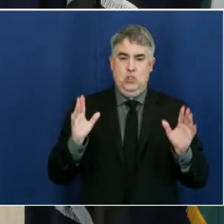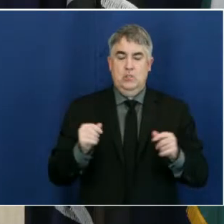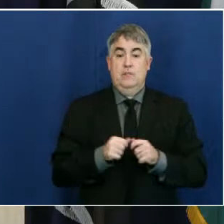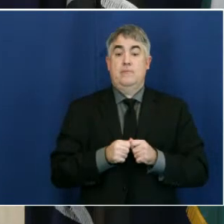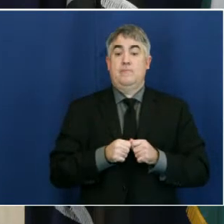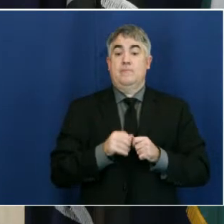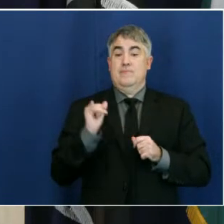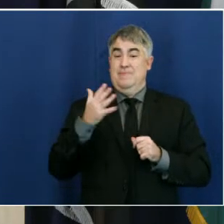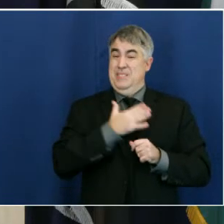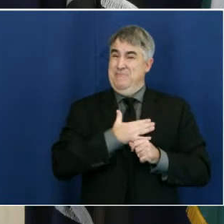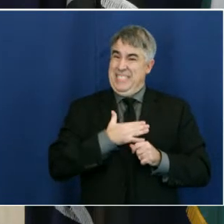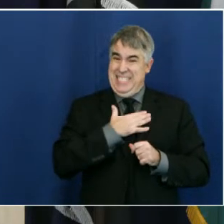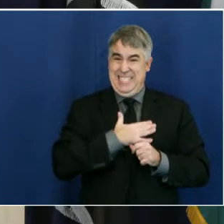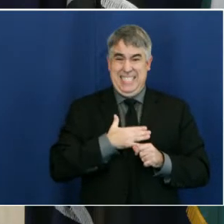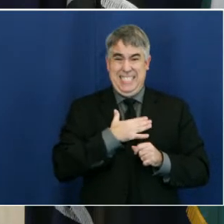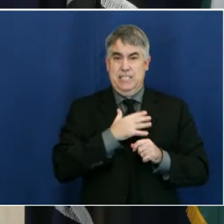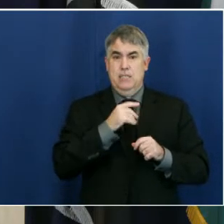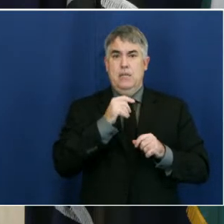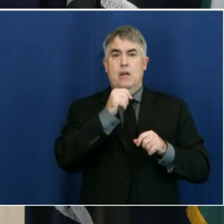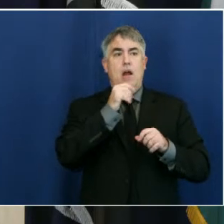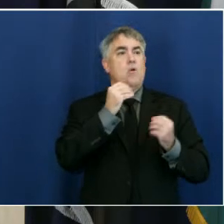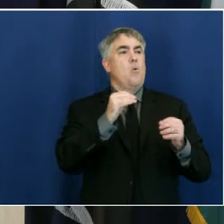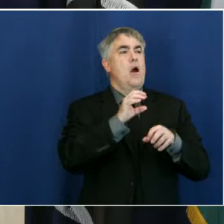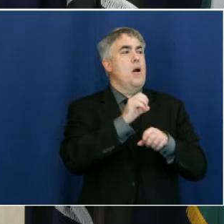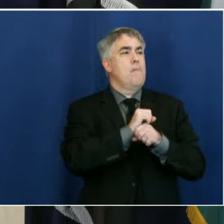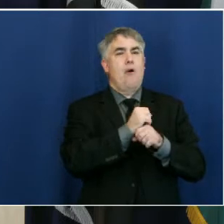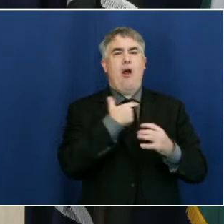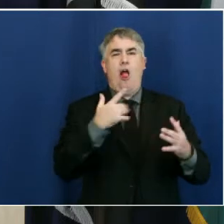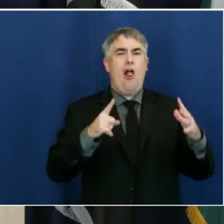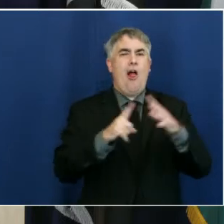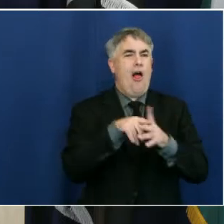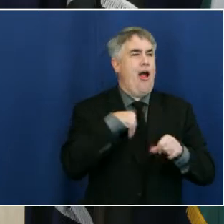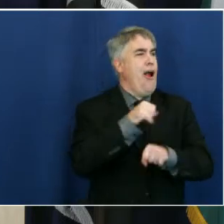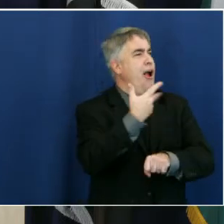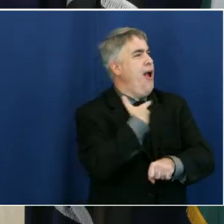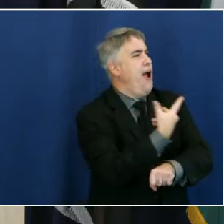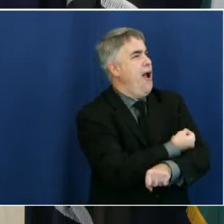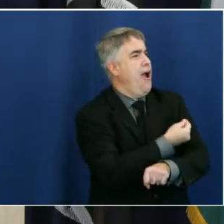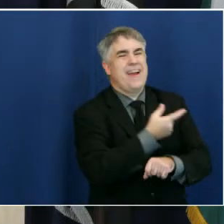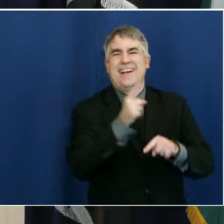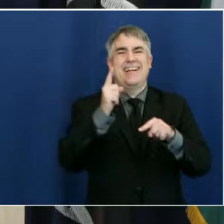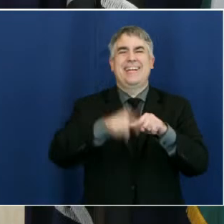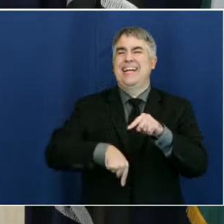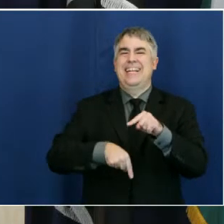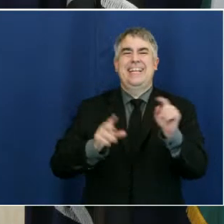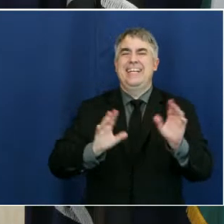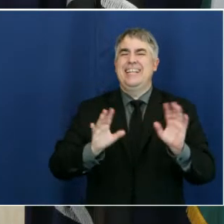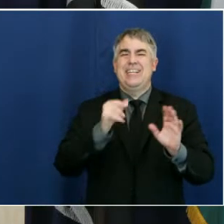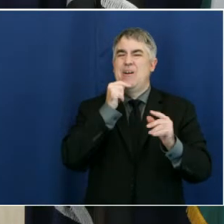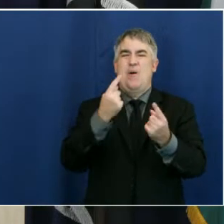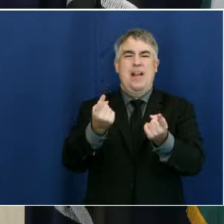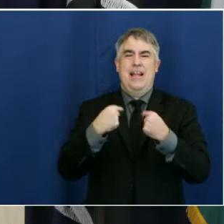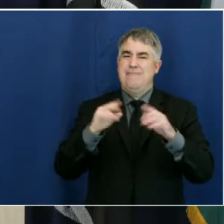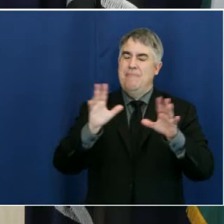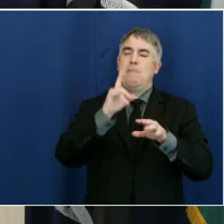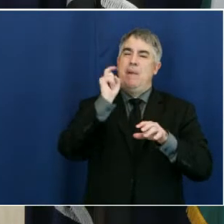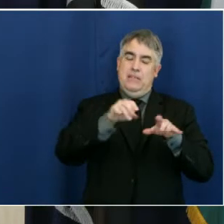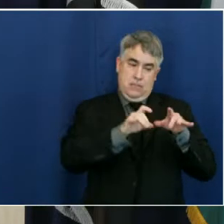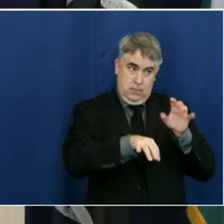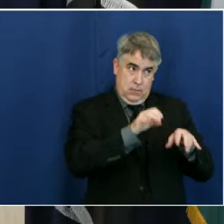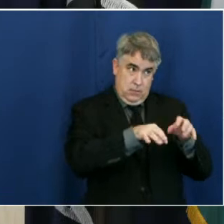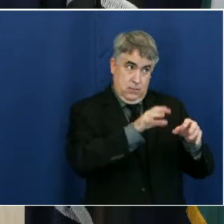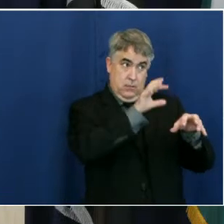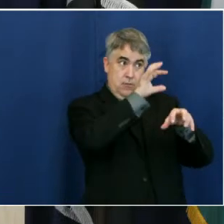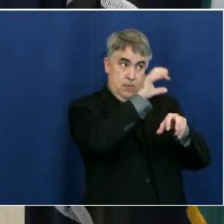site if you do not have an appointment. It is not a walk-up or show-up absent an appointment. And so part of the traffic